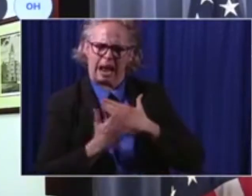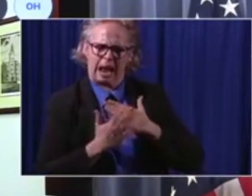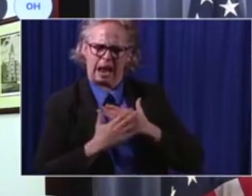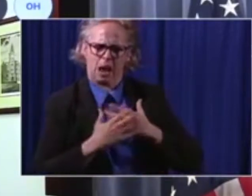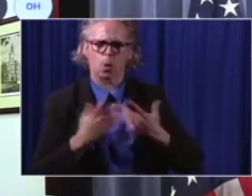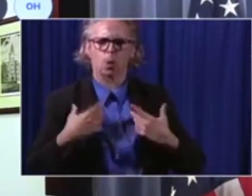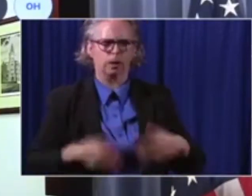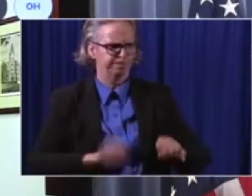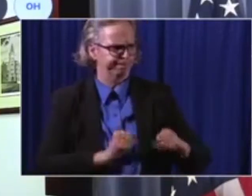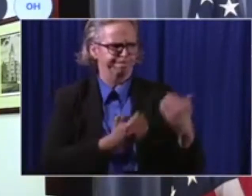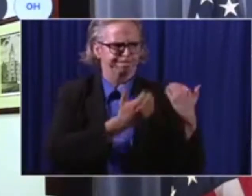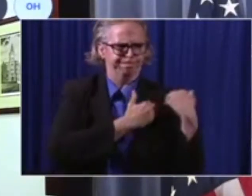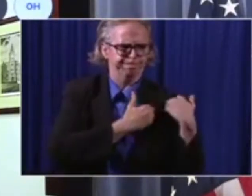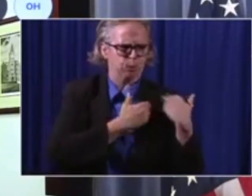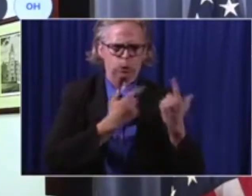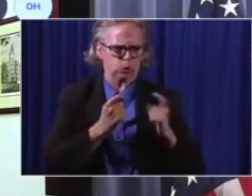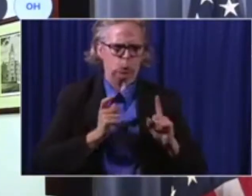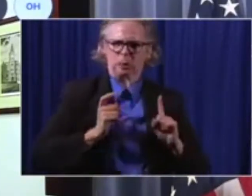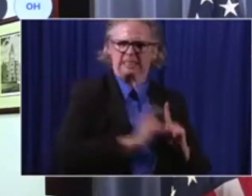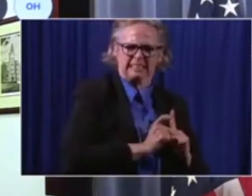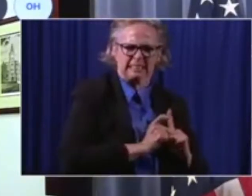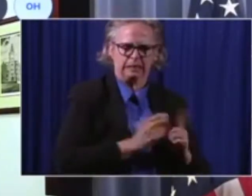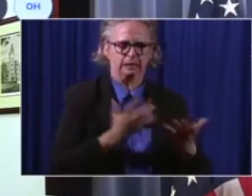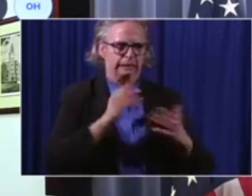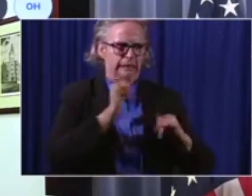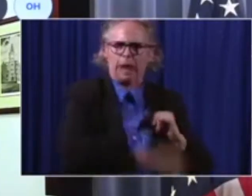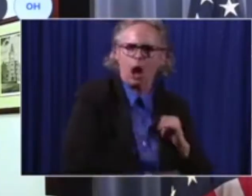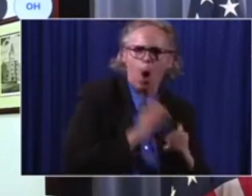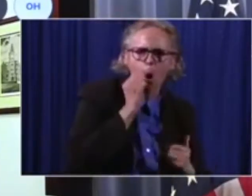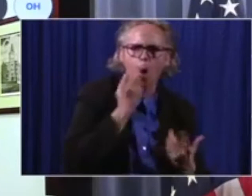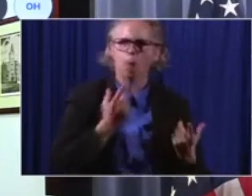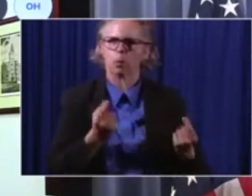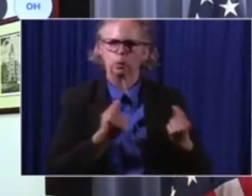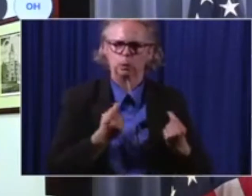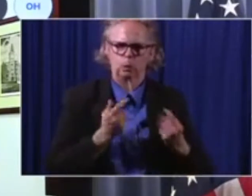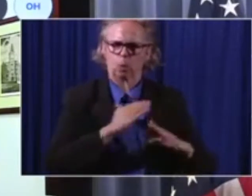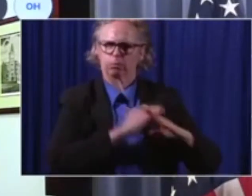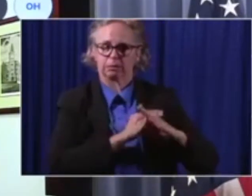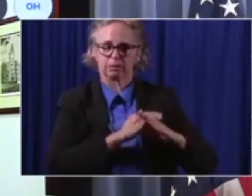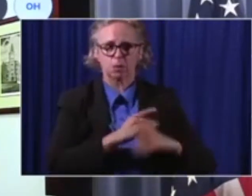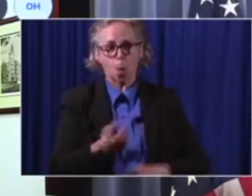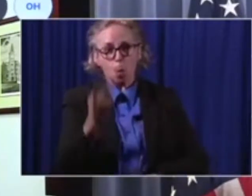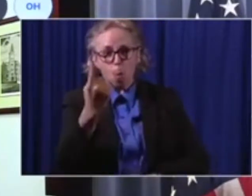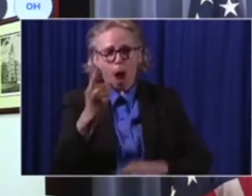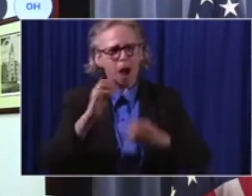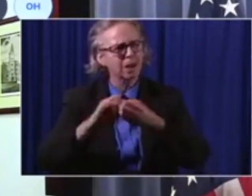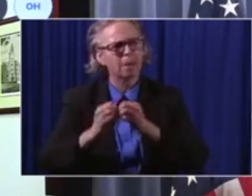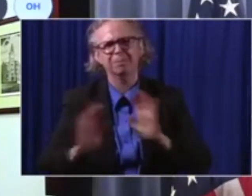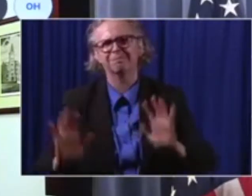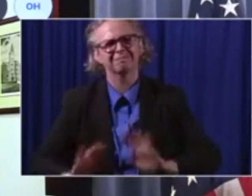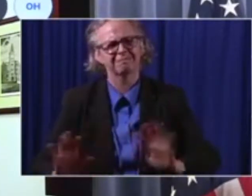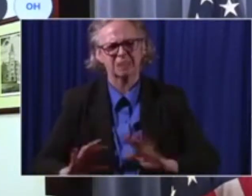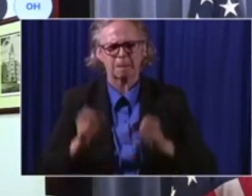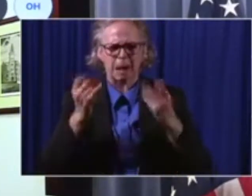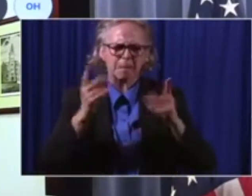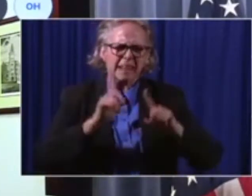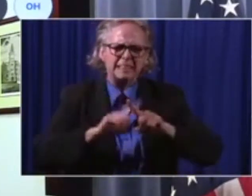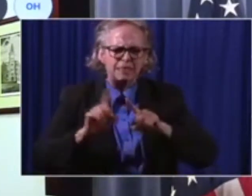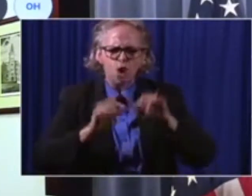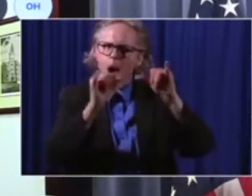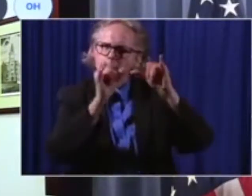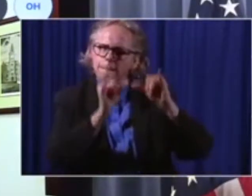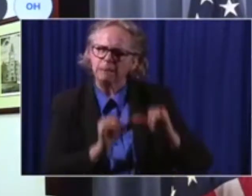of worsening infection. So it's not just one metric, it's a collection of metrics. That way, any one metric might be